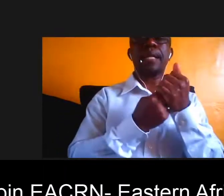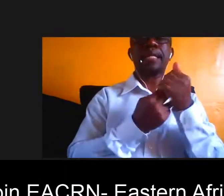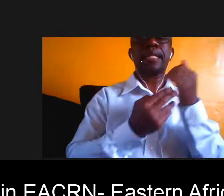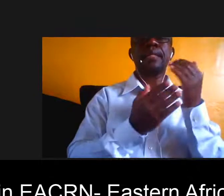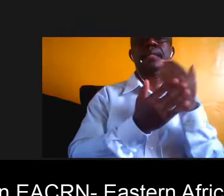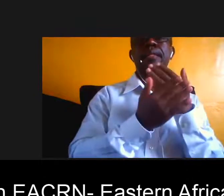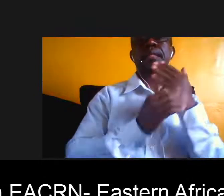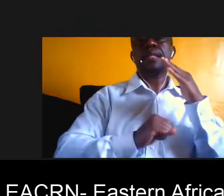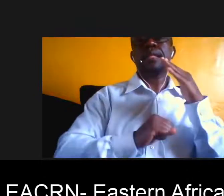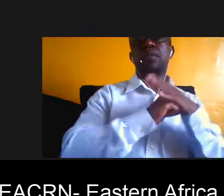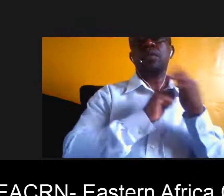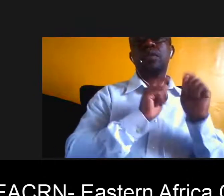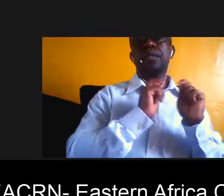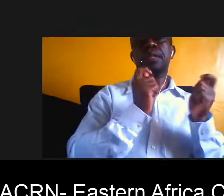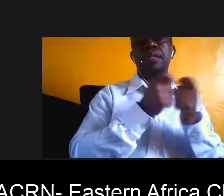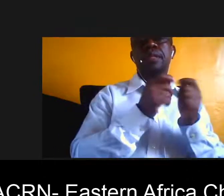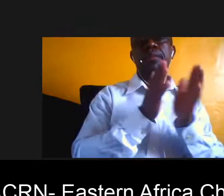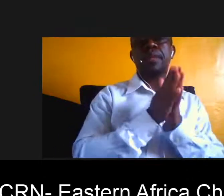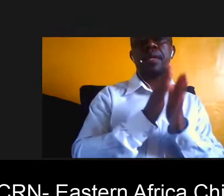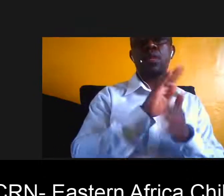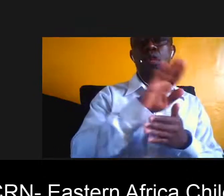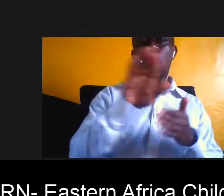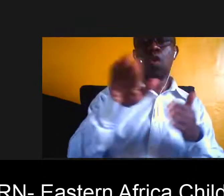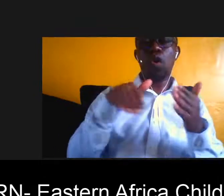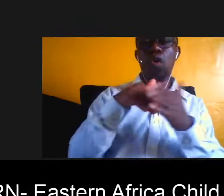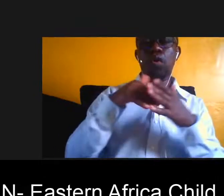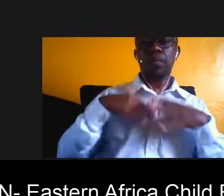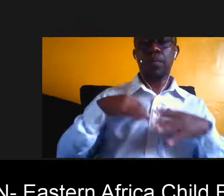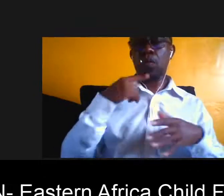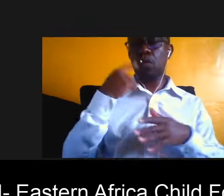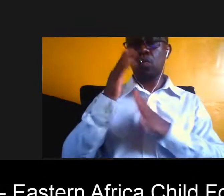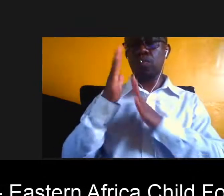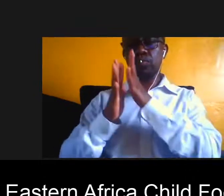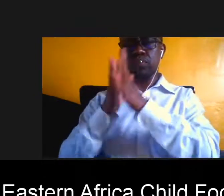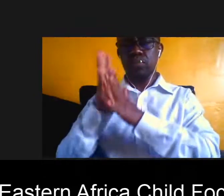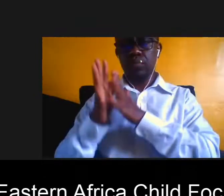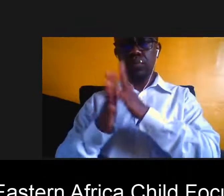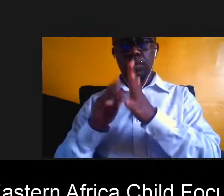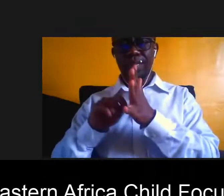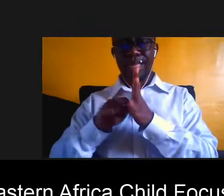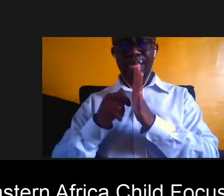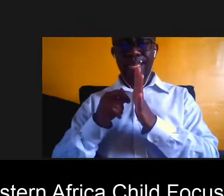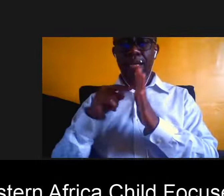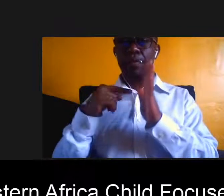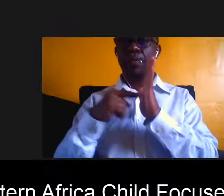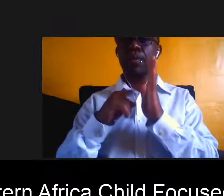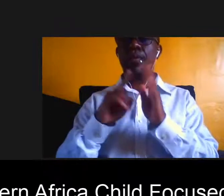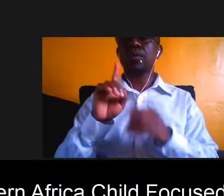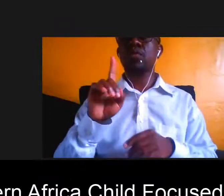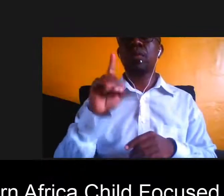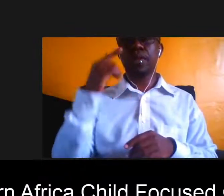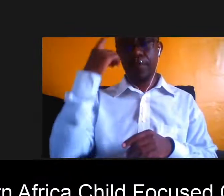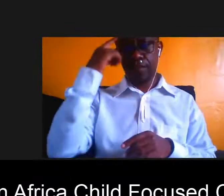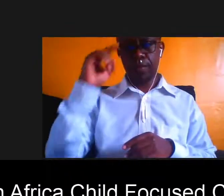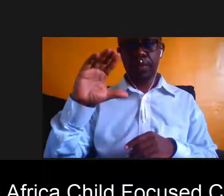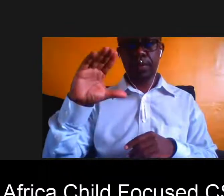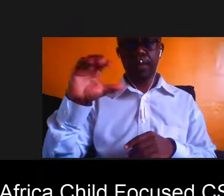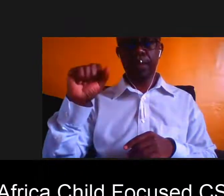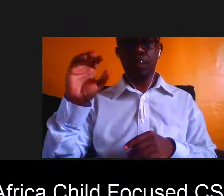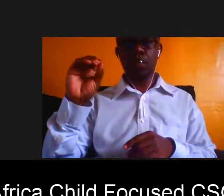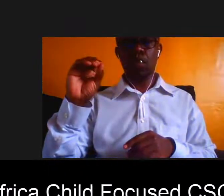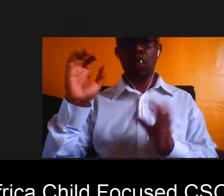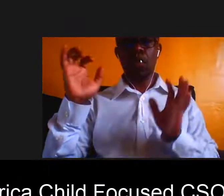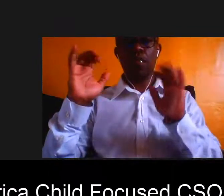and everyone else that has been speaking. And the key thing that he said that for me stands out for this CSO Forum is setting